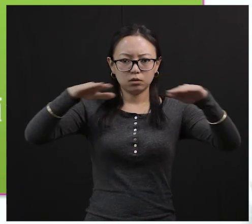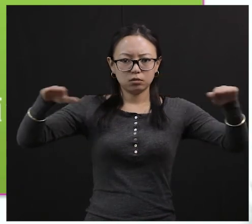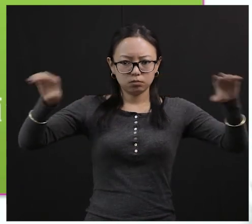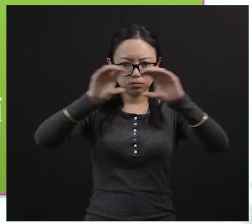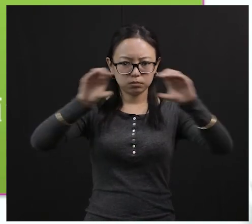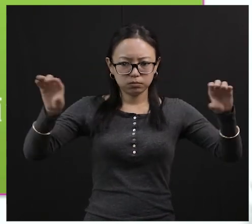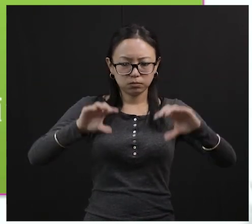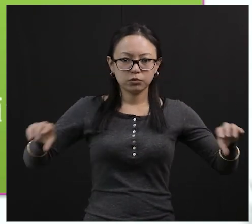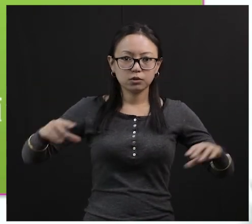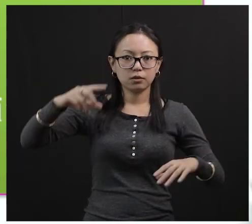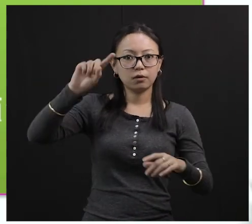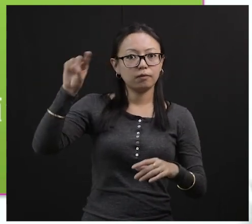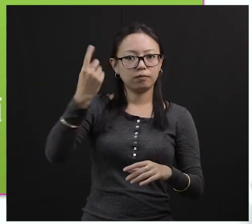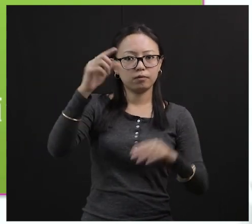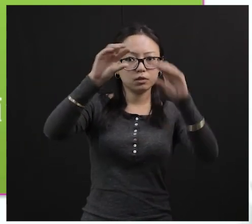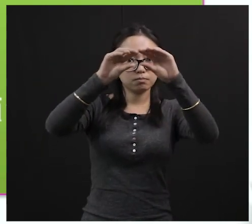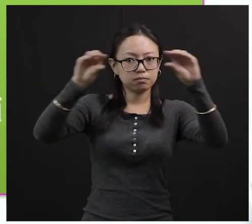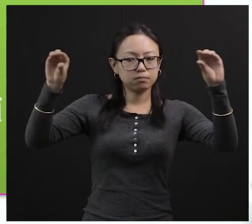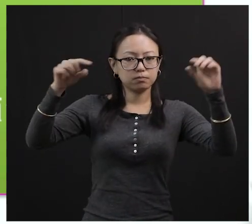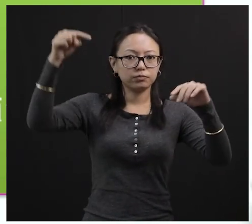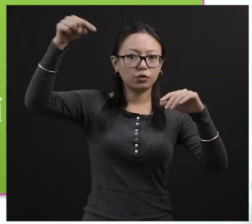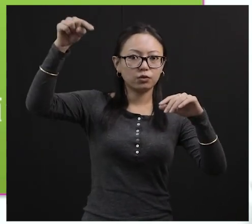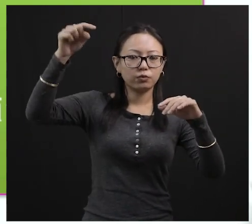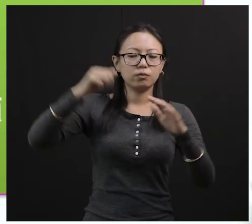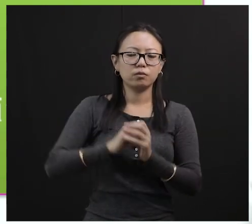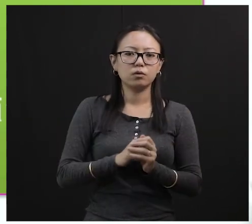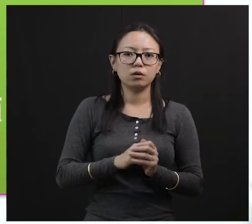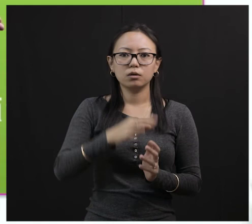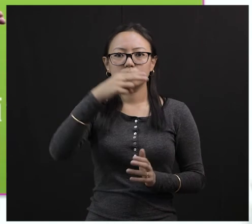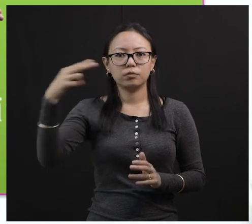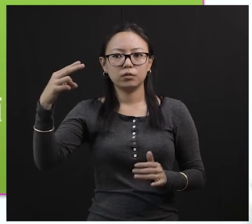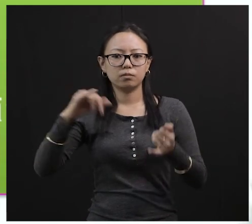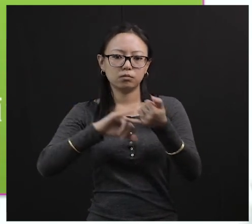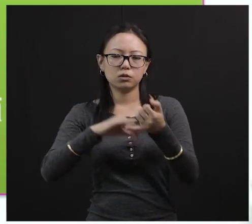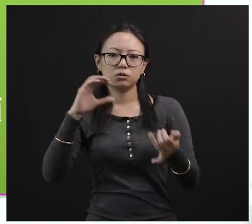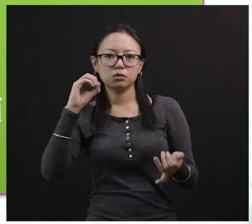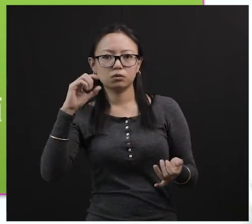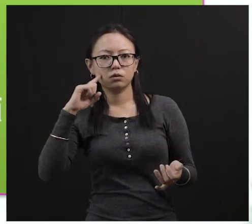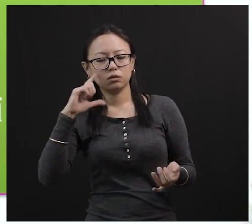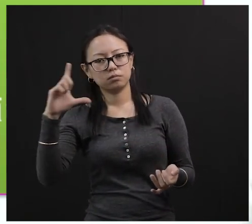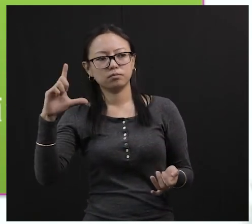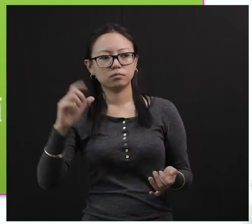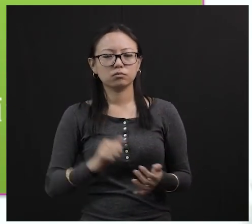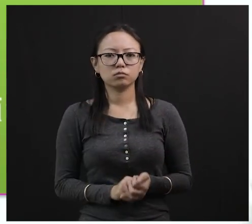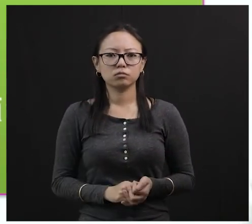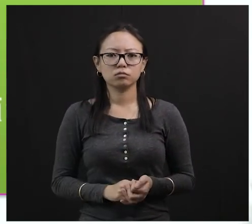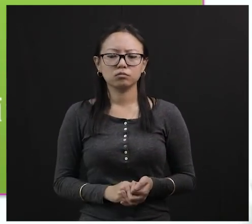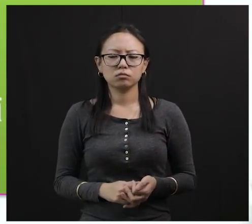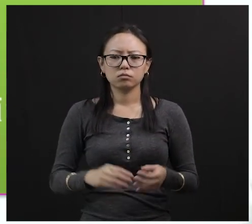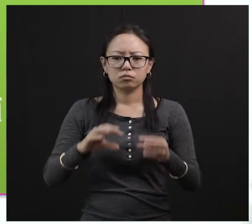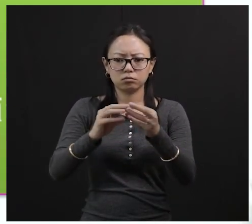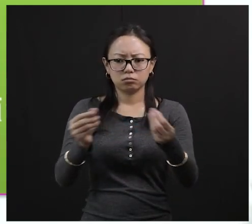land, which is usually loose. That is known as the soil. Very easy. How is soil